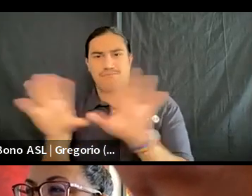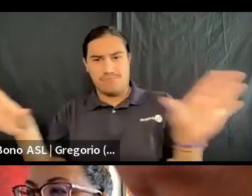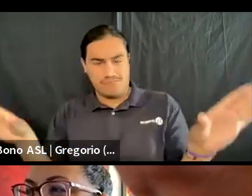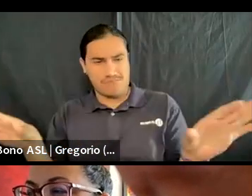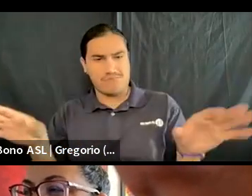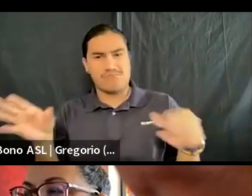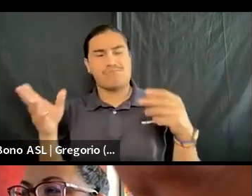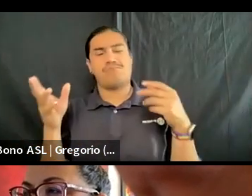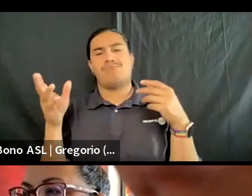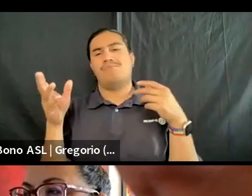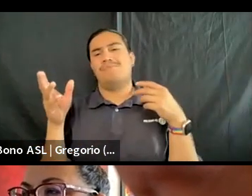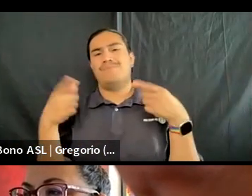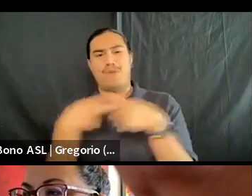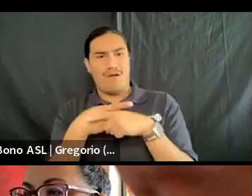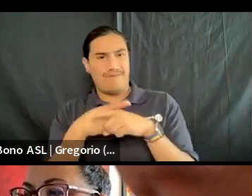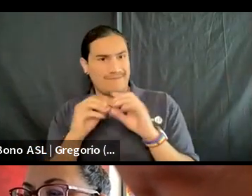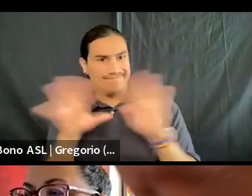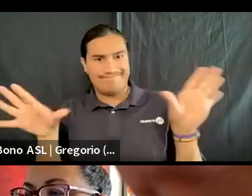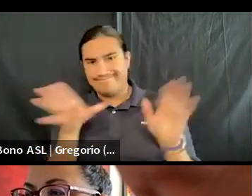direct.